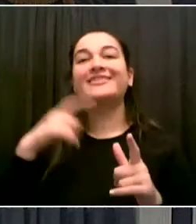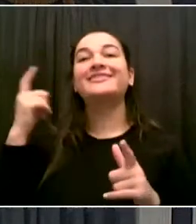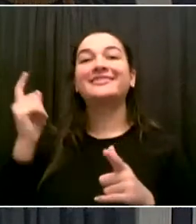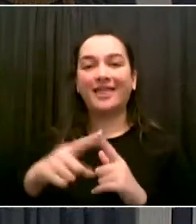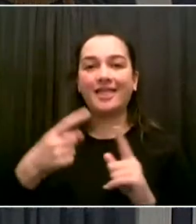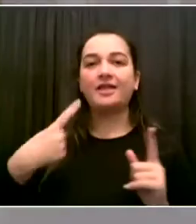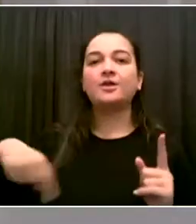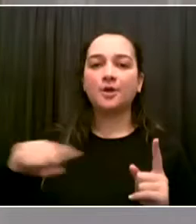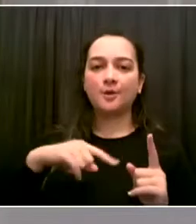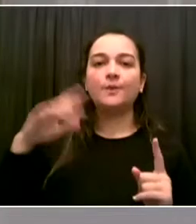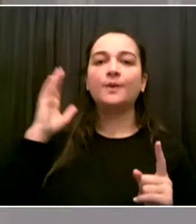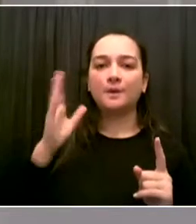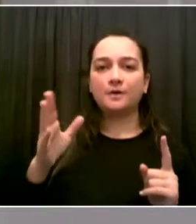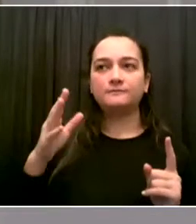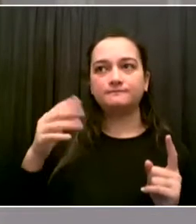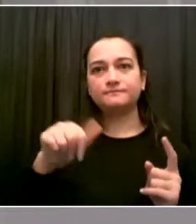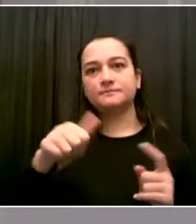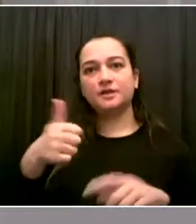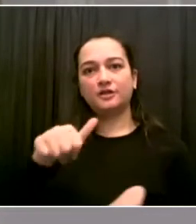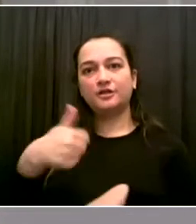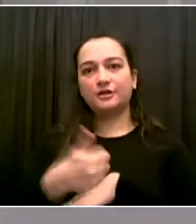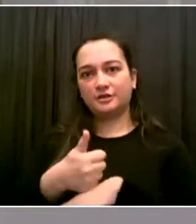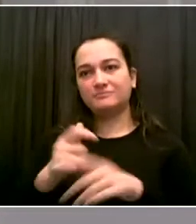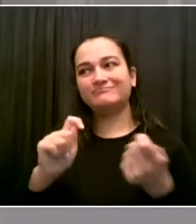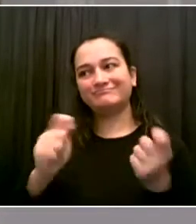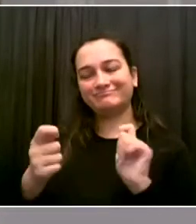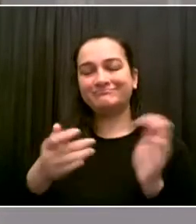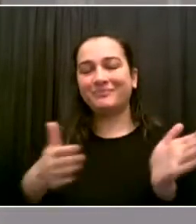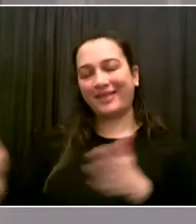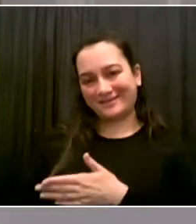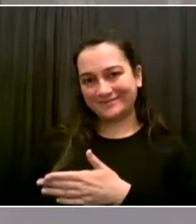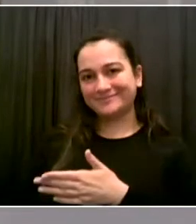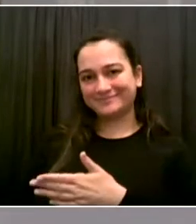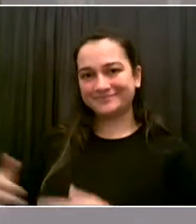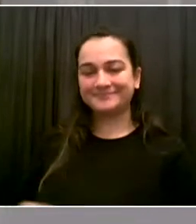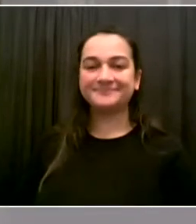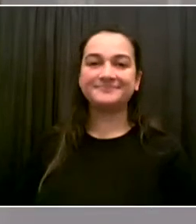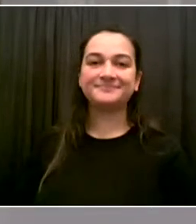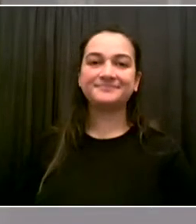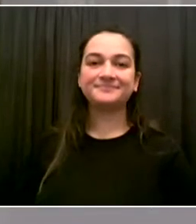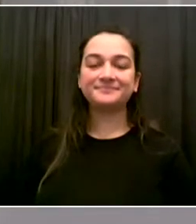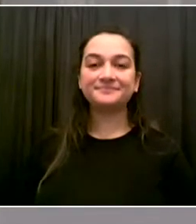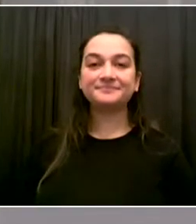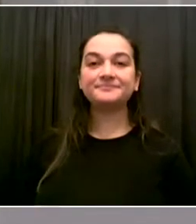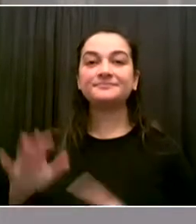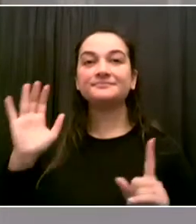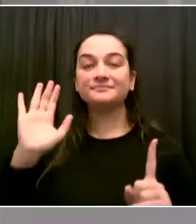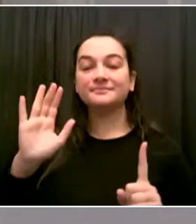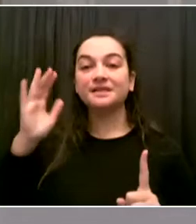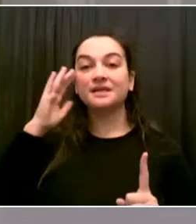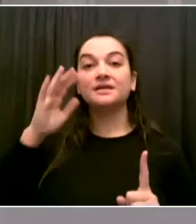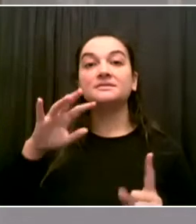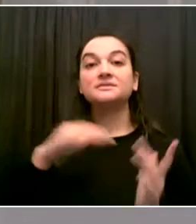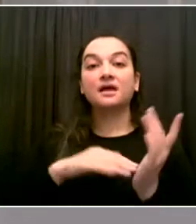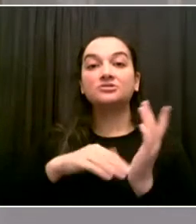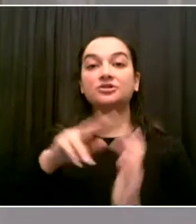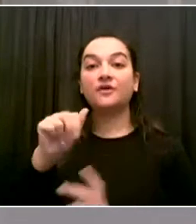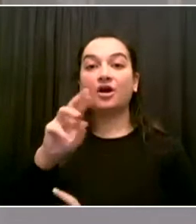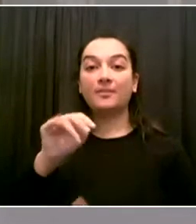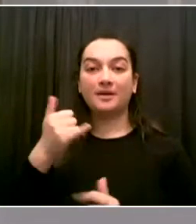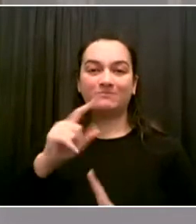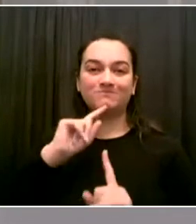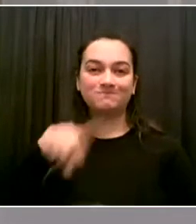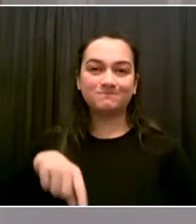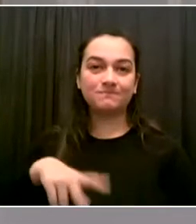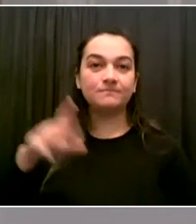this question. This has been a source of intense discussion and debate throughout the scientific community, not just here in the U.S., but internationally. And we've